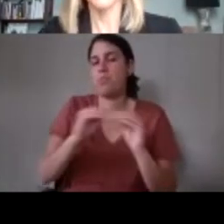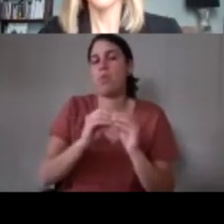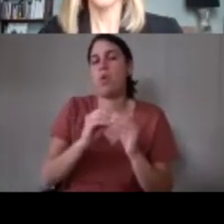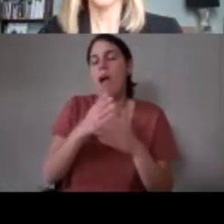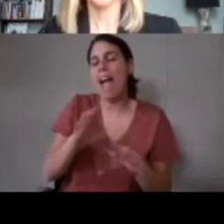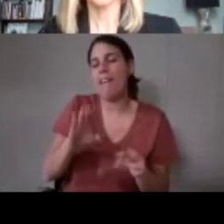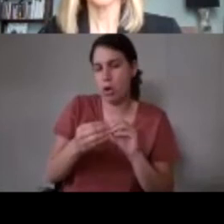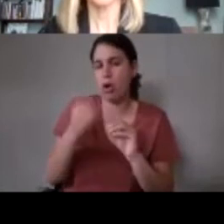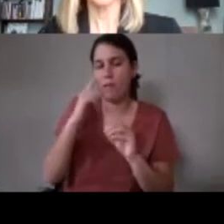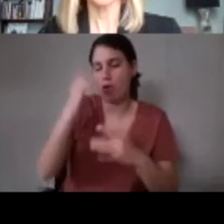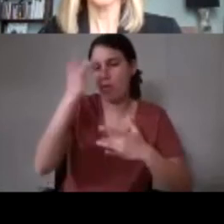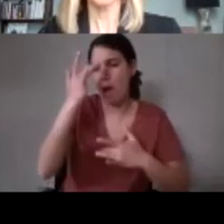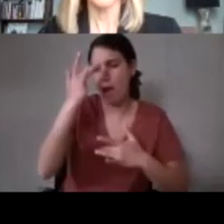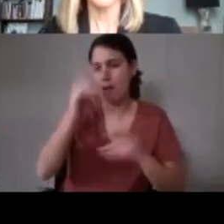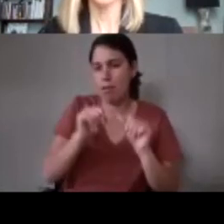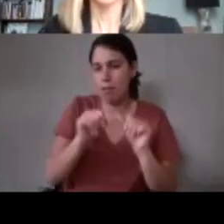conditions.